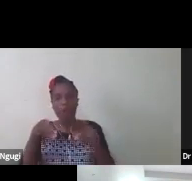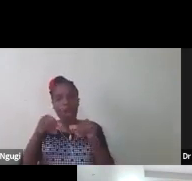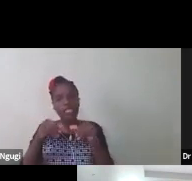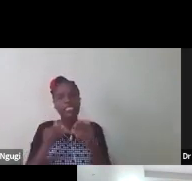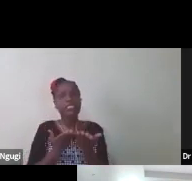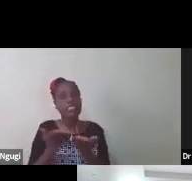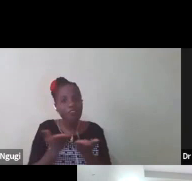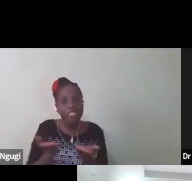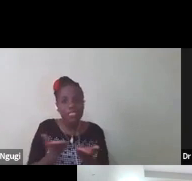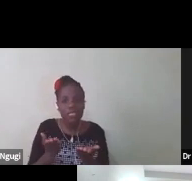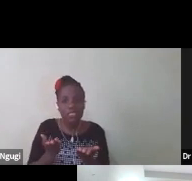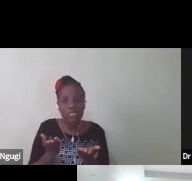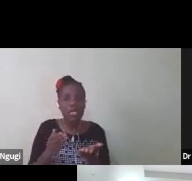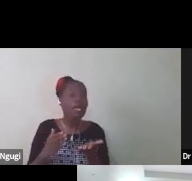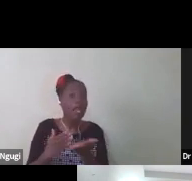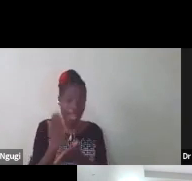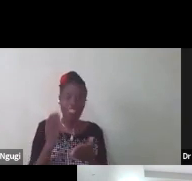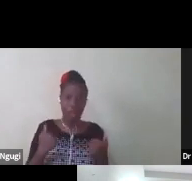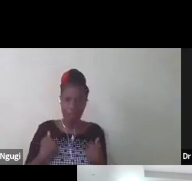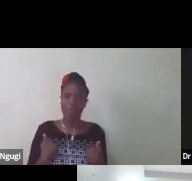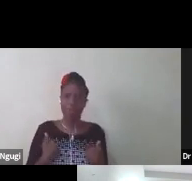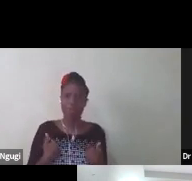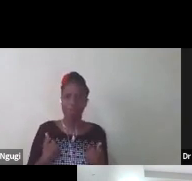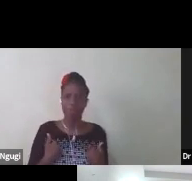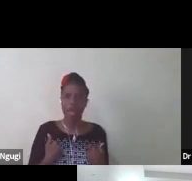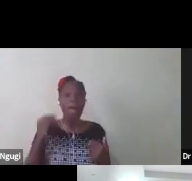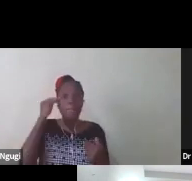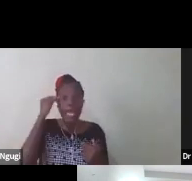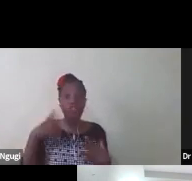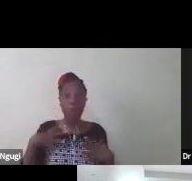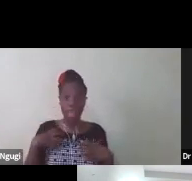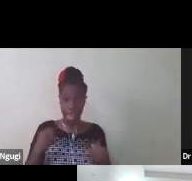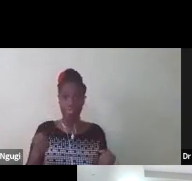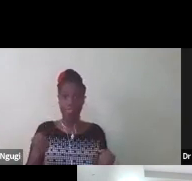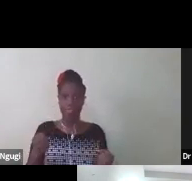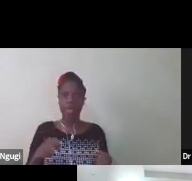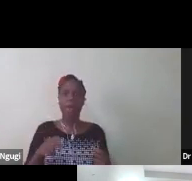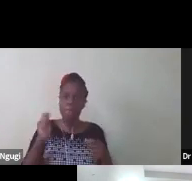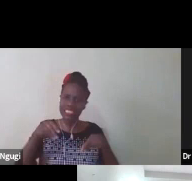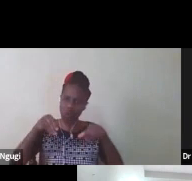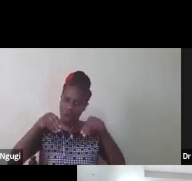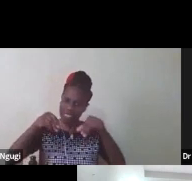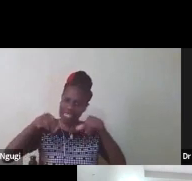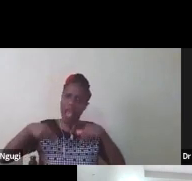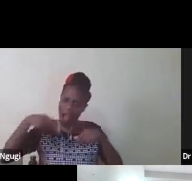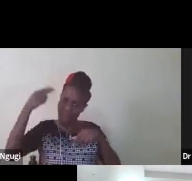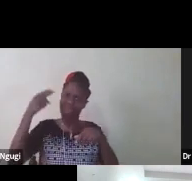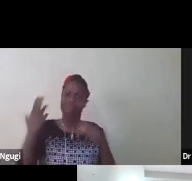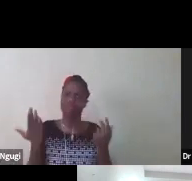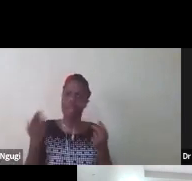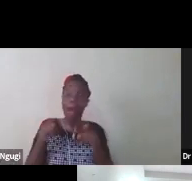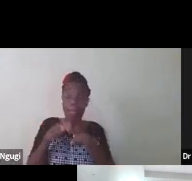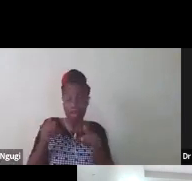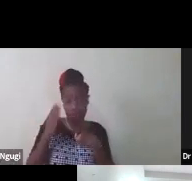So if we say that mental health services should be of this and that quality, but we know that the amount allocated to